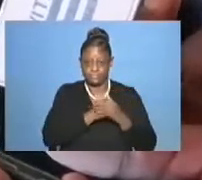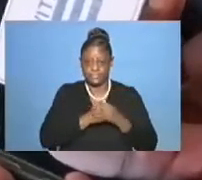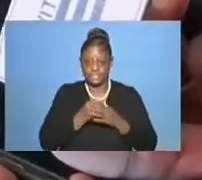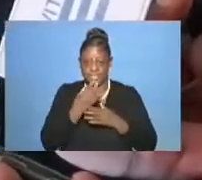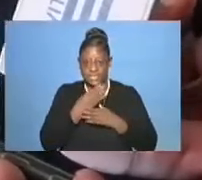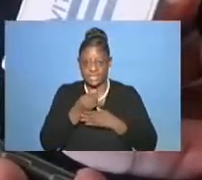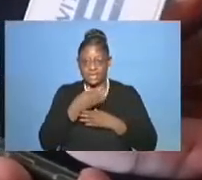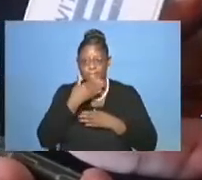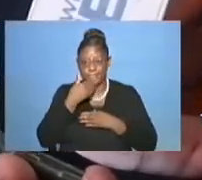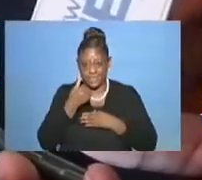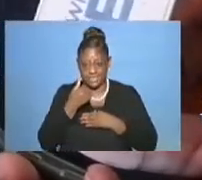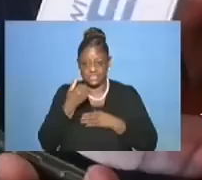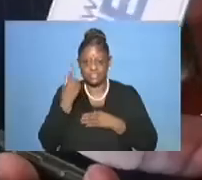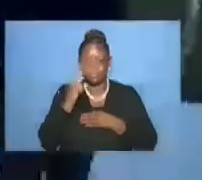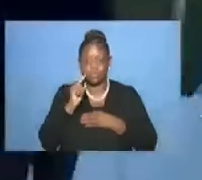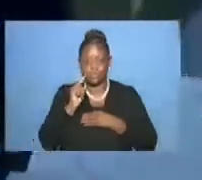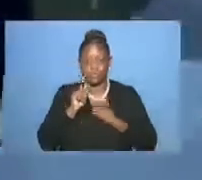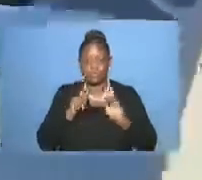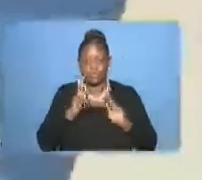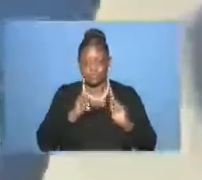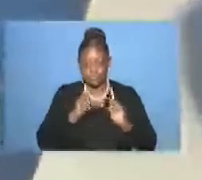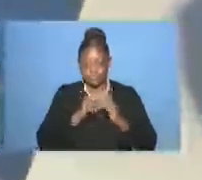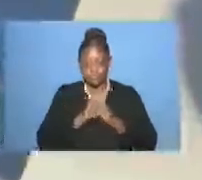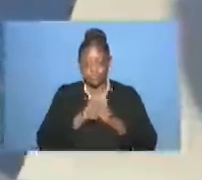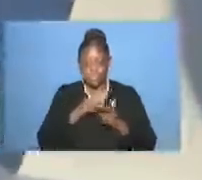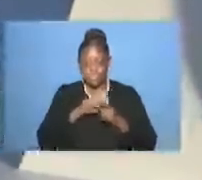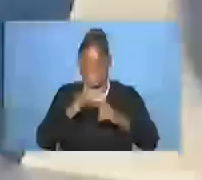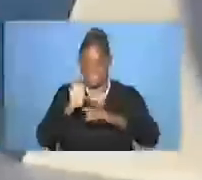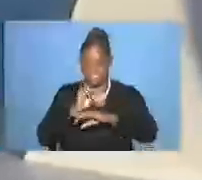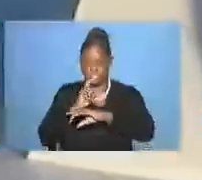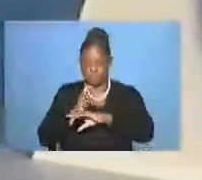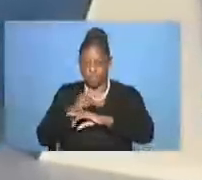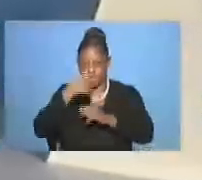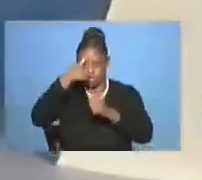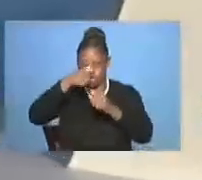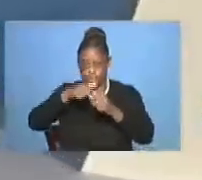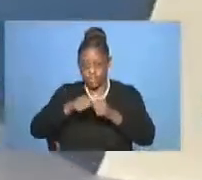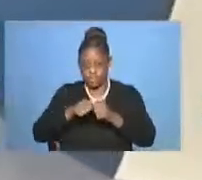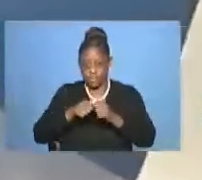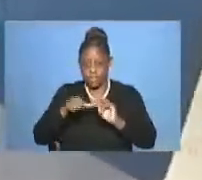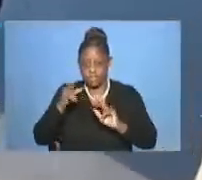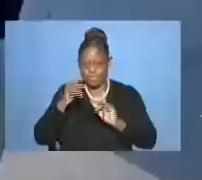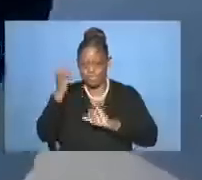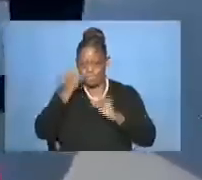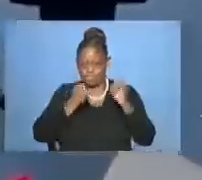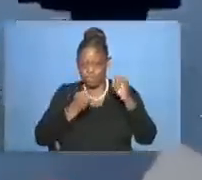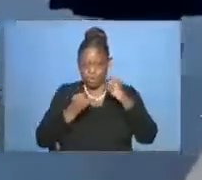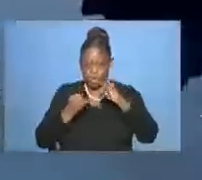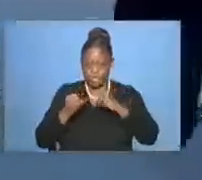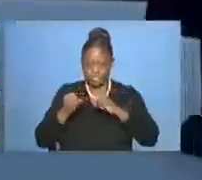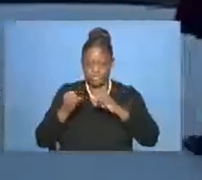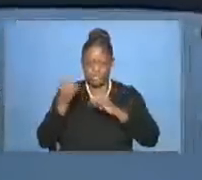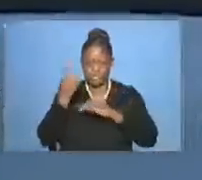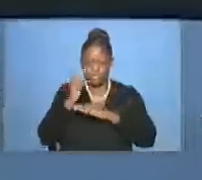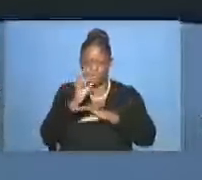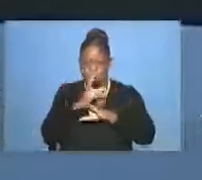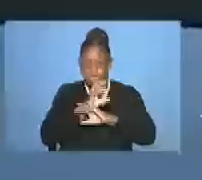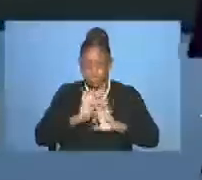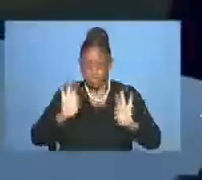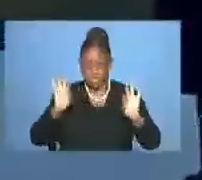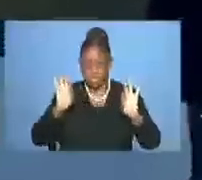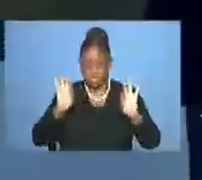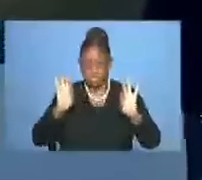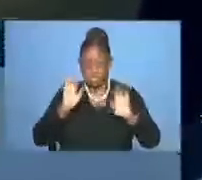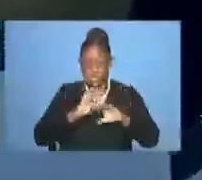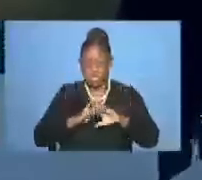in the best interest of the people. Officials in Exuma are remembering those who fought for our freedom in a special service this past